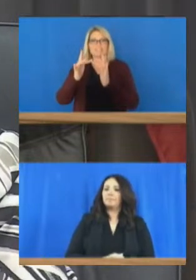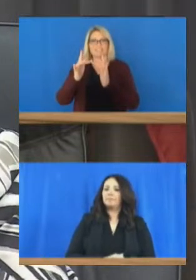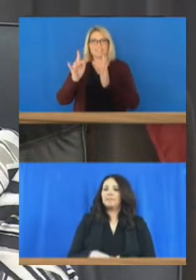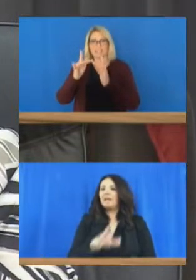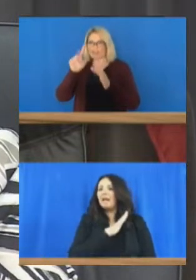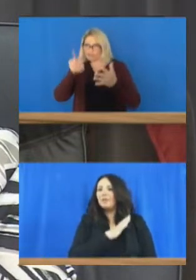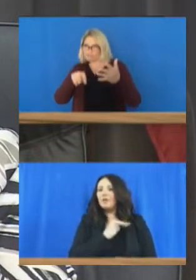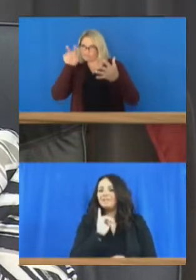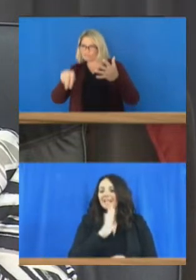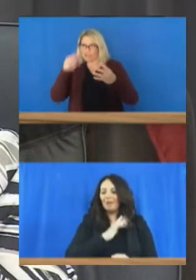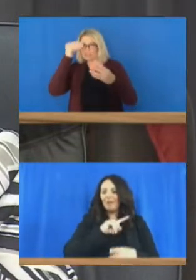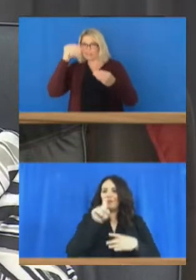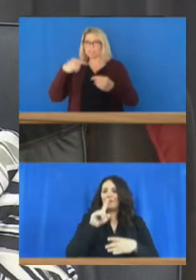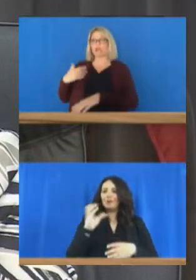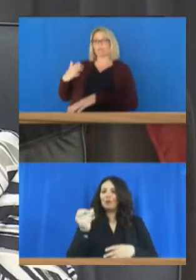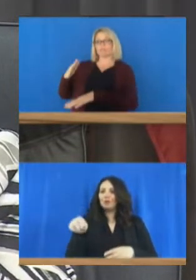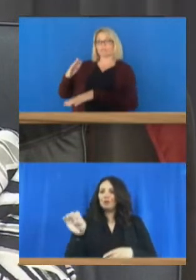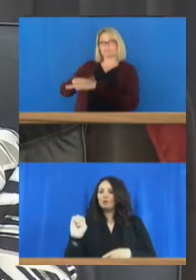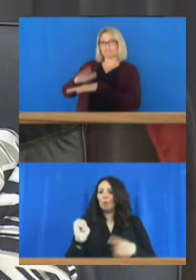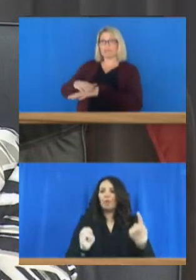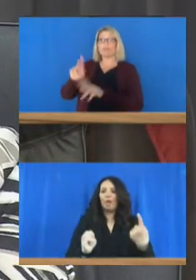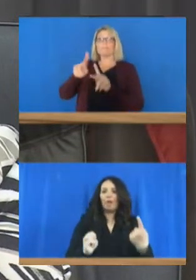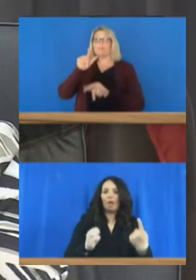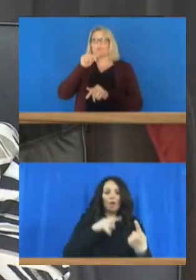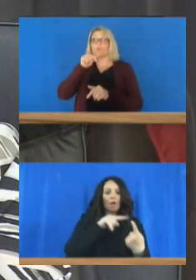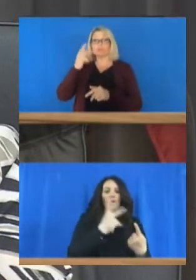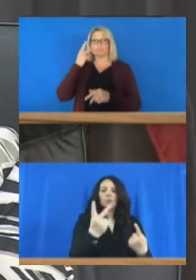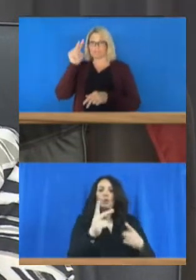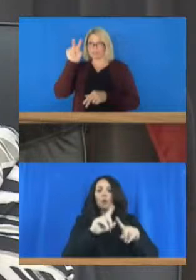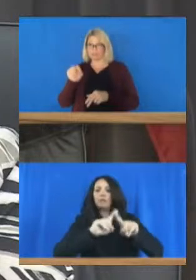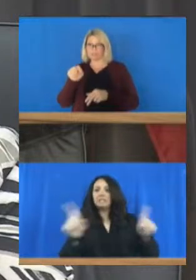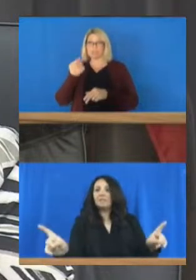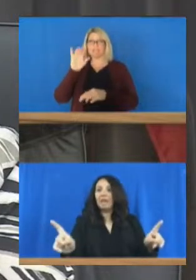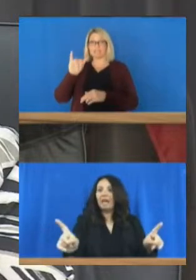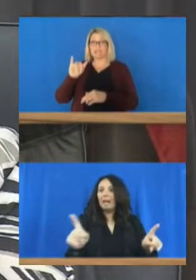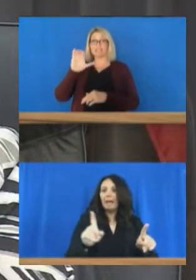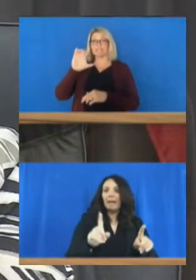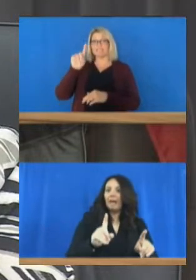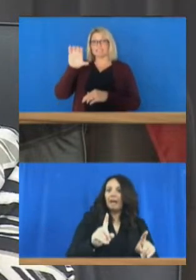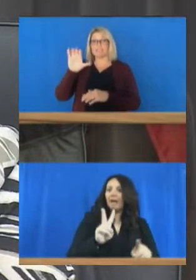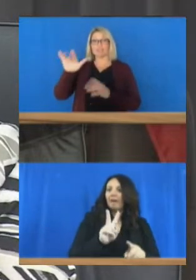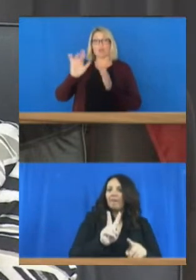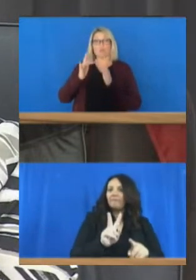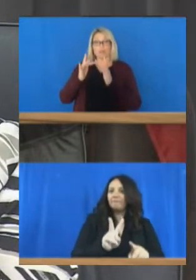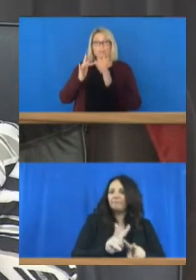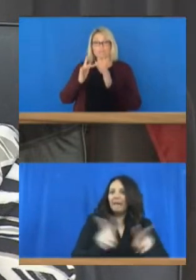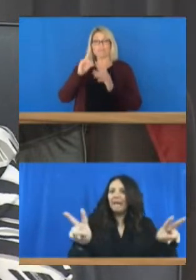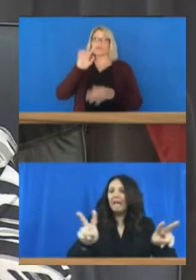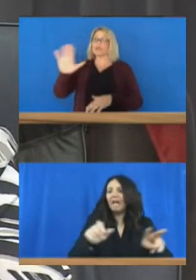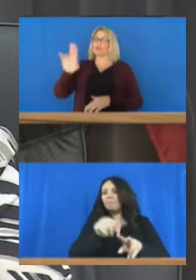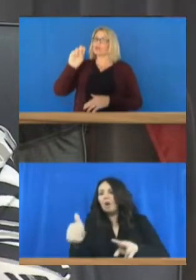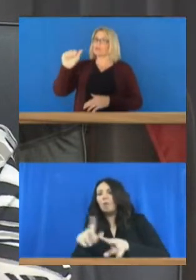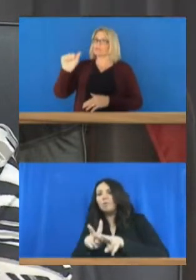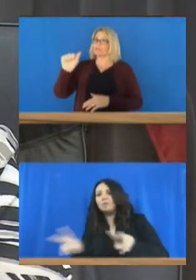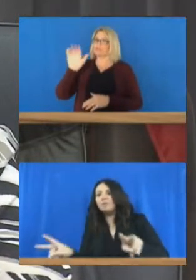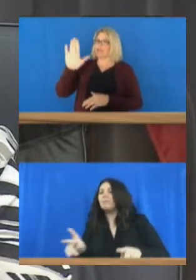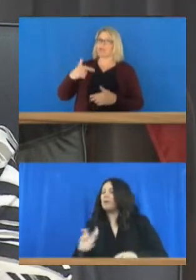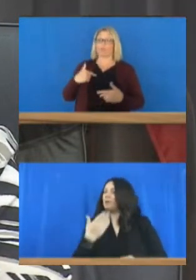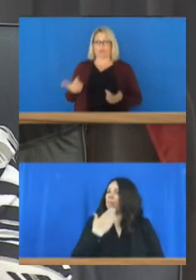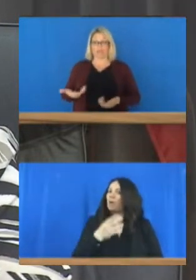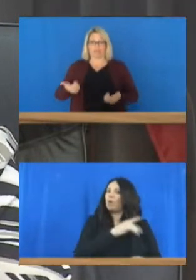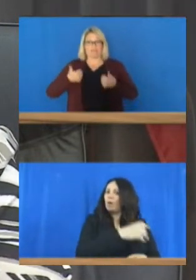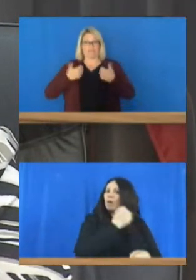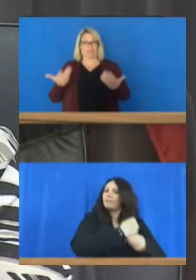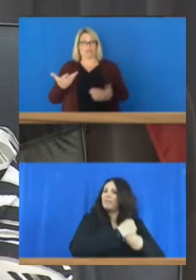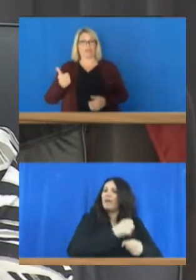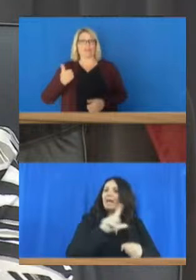and really focus on what the advice is here in New Brunswick around following all public health guidance until all of our population